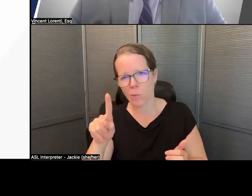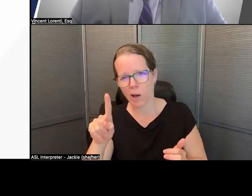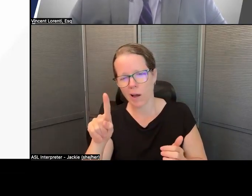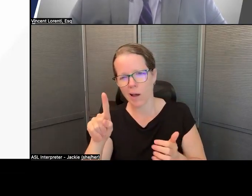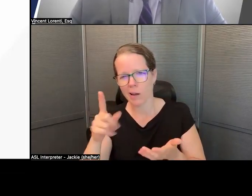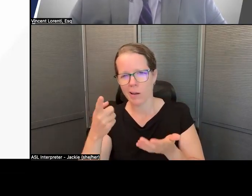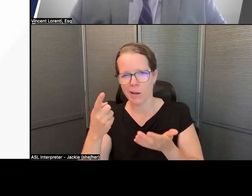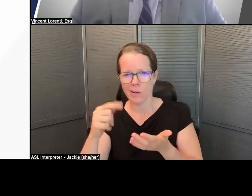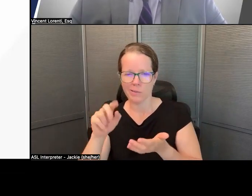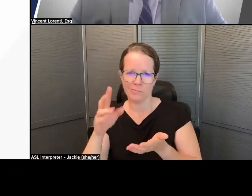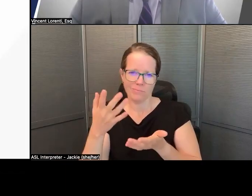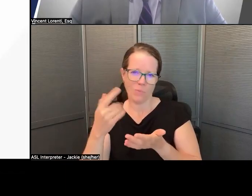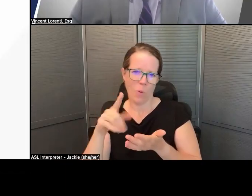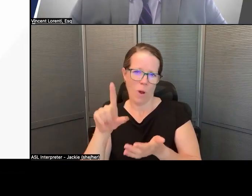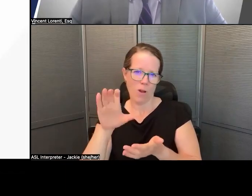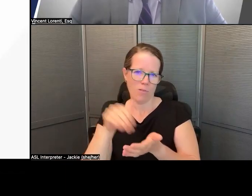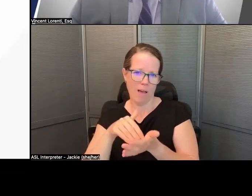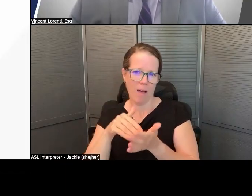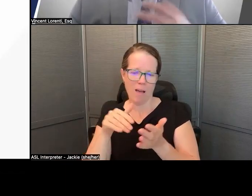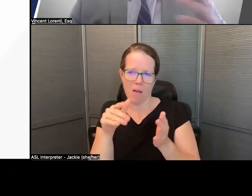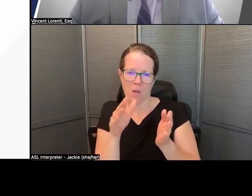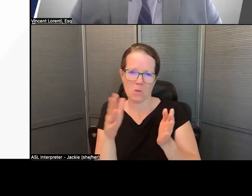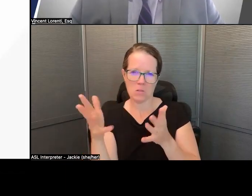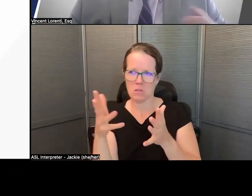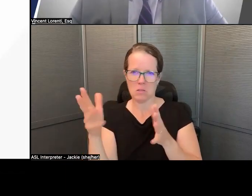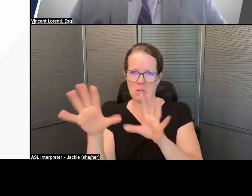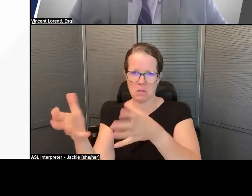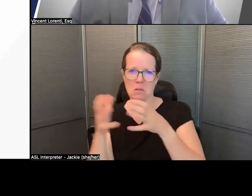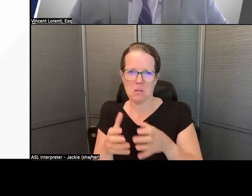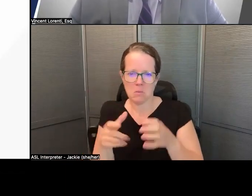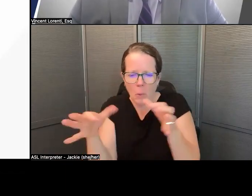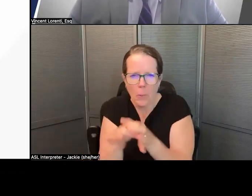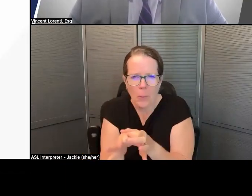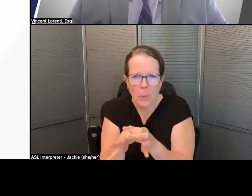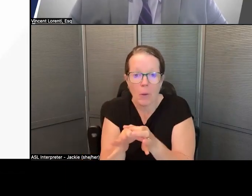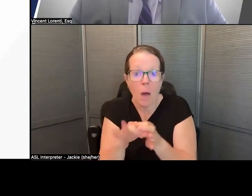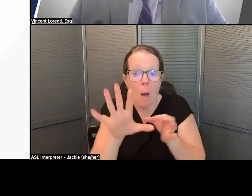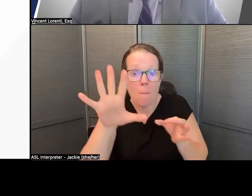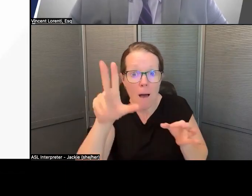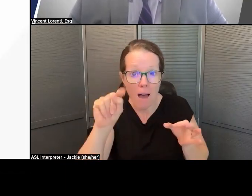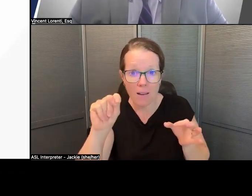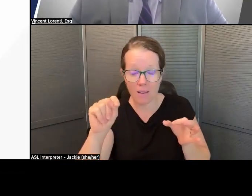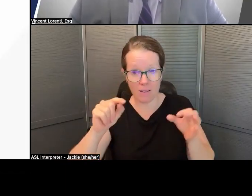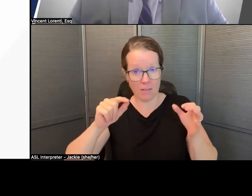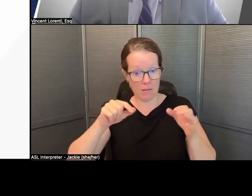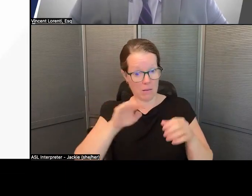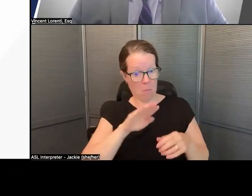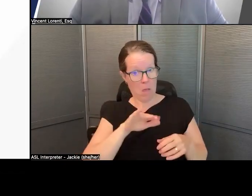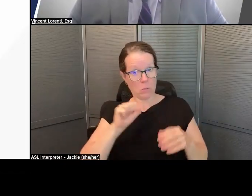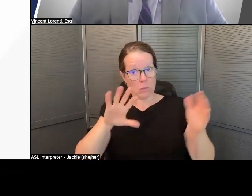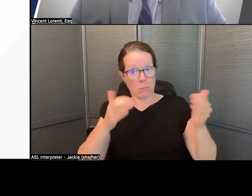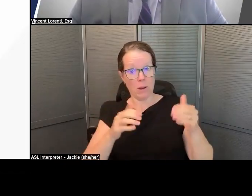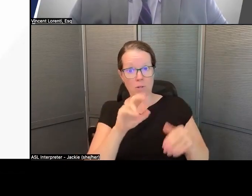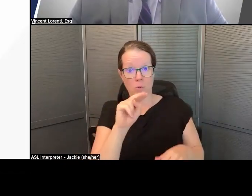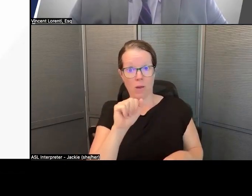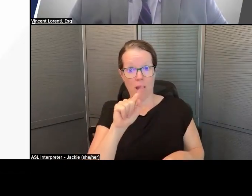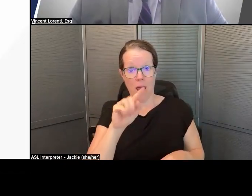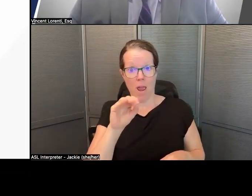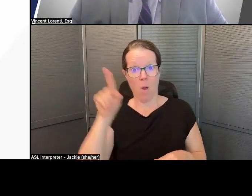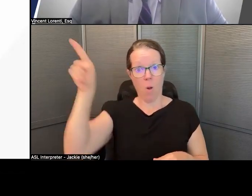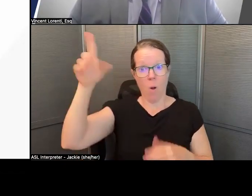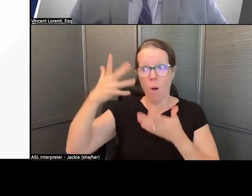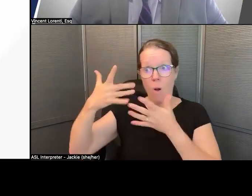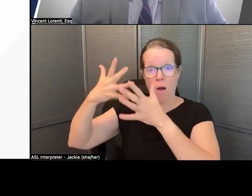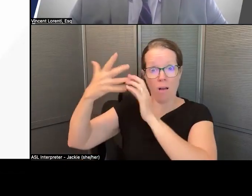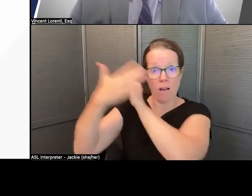that far exceeds all of our NATO partners. Obviously, the comparison to NATO is, I think, made to demonstrate that there are